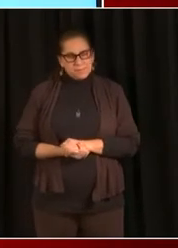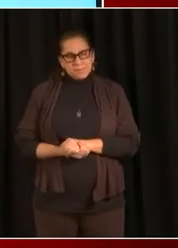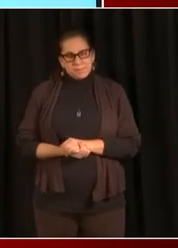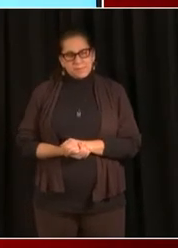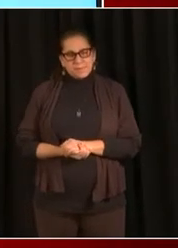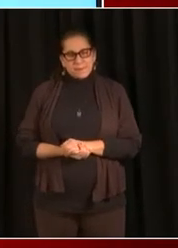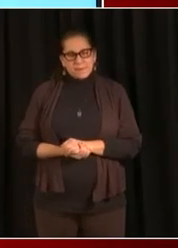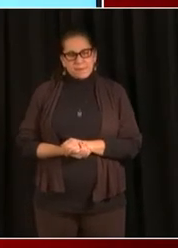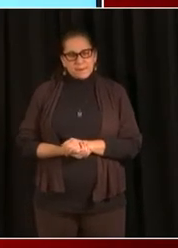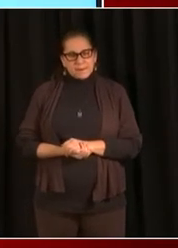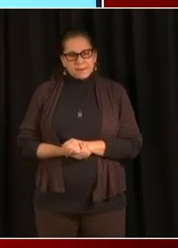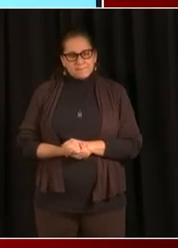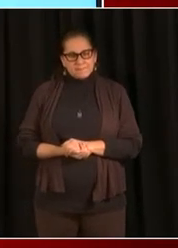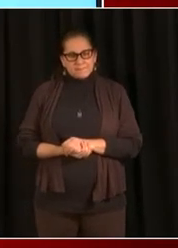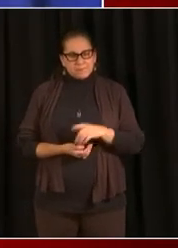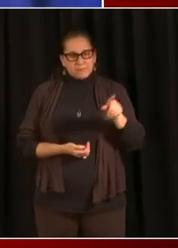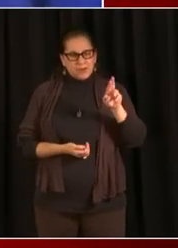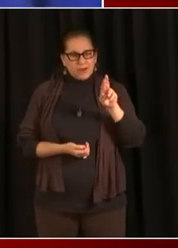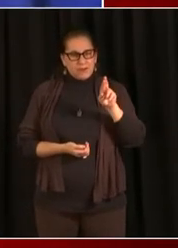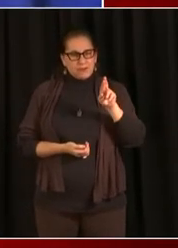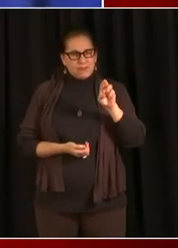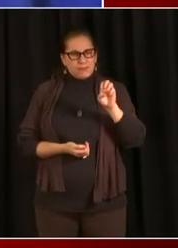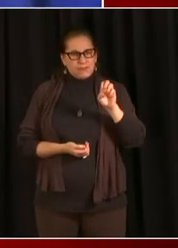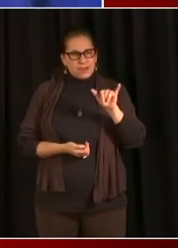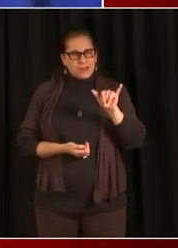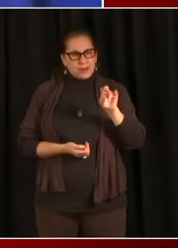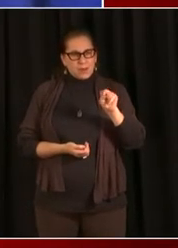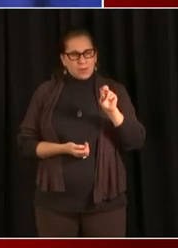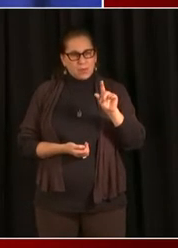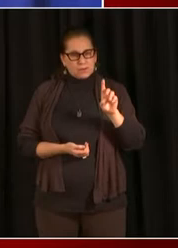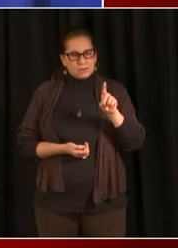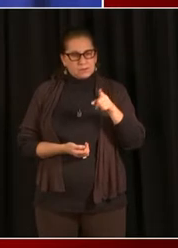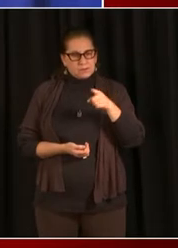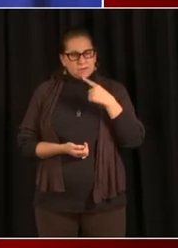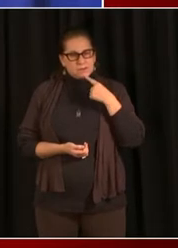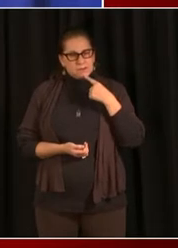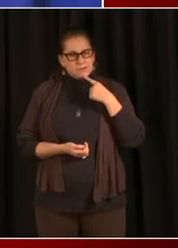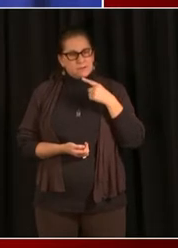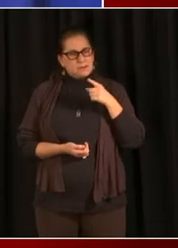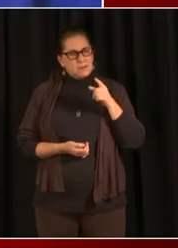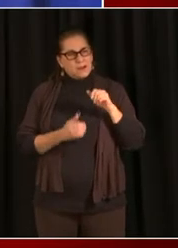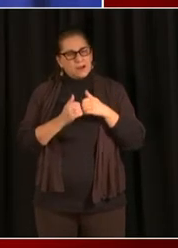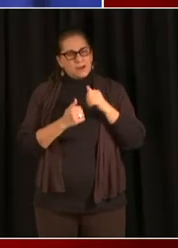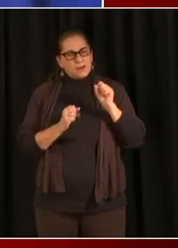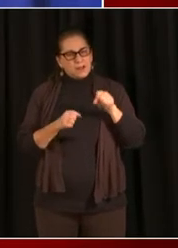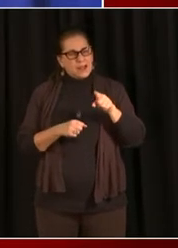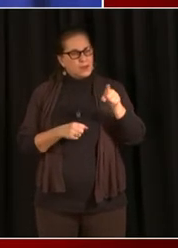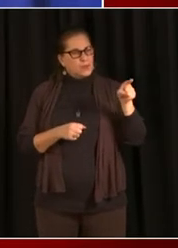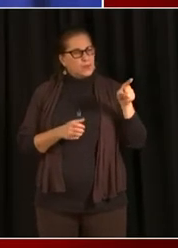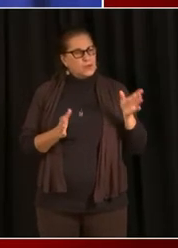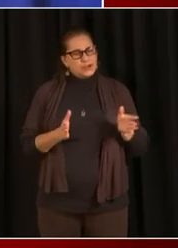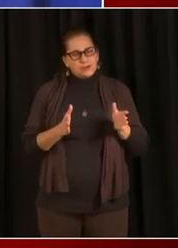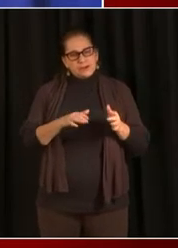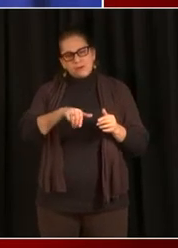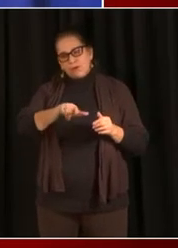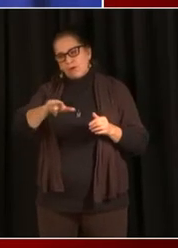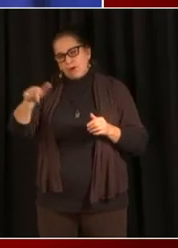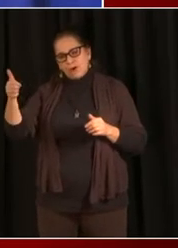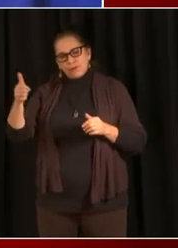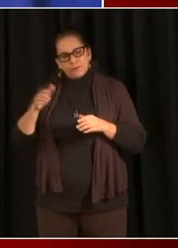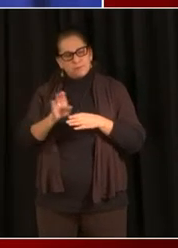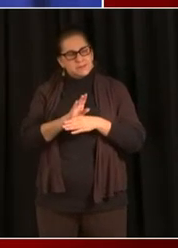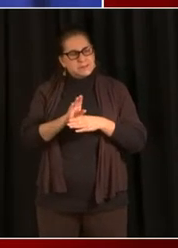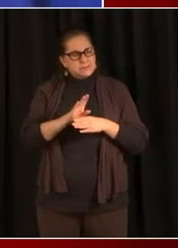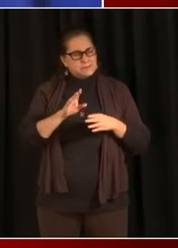too, as someone who works in retail, how do you kind of encourage the folks who are in the space to kind of make that